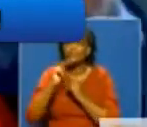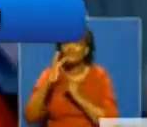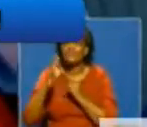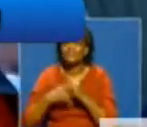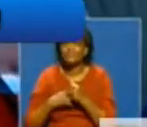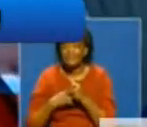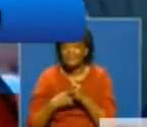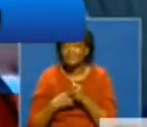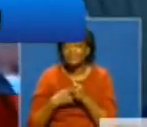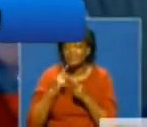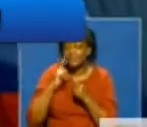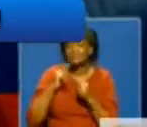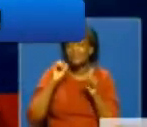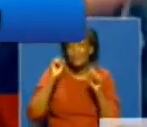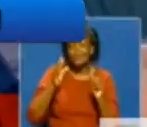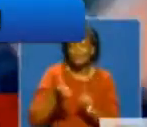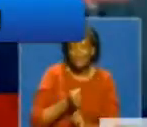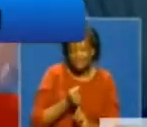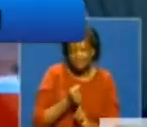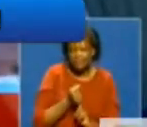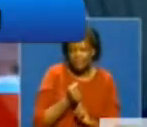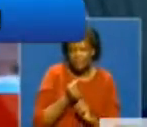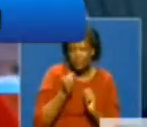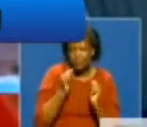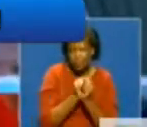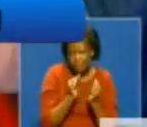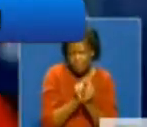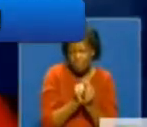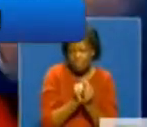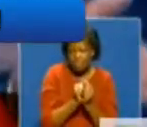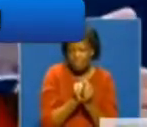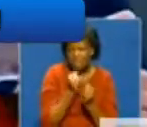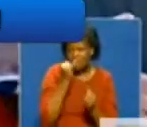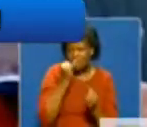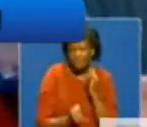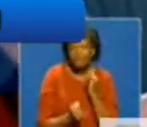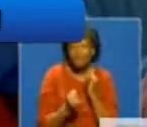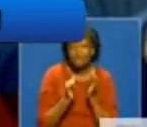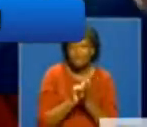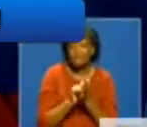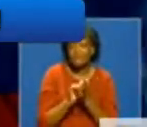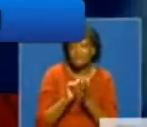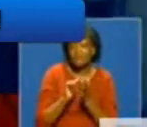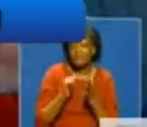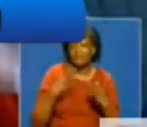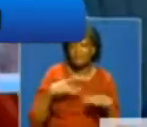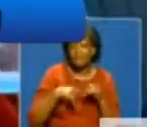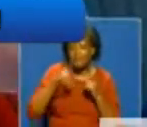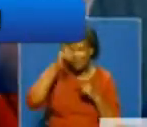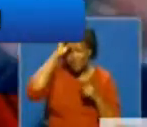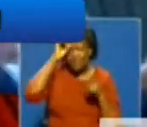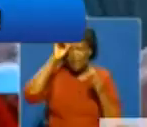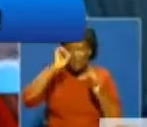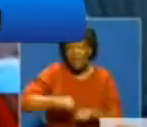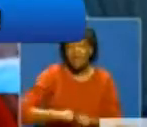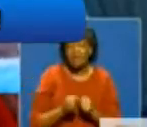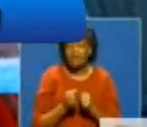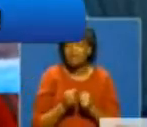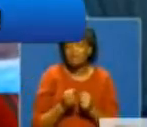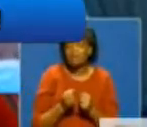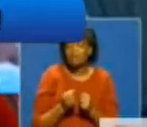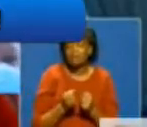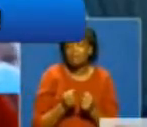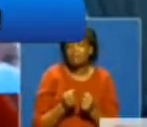it is possible to achieve with the ultimate end that Wanjiku will put the final stamp in a